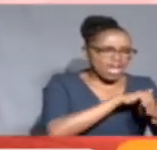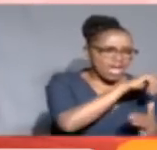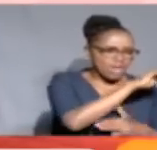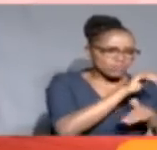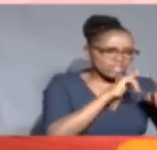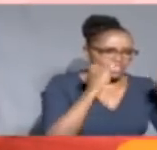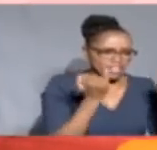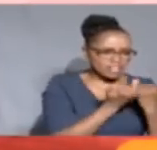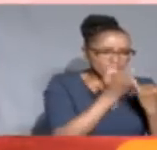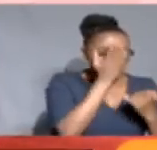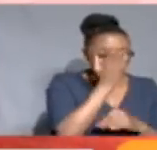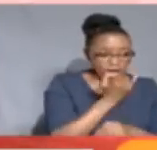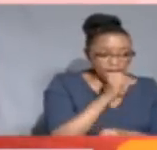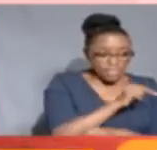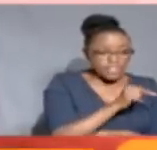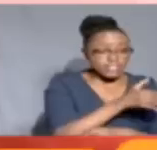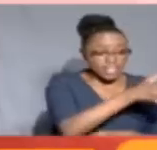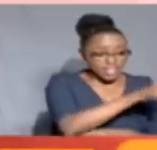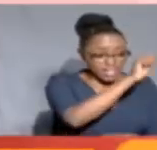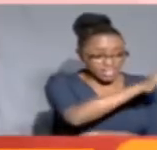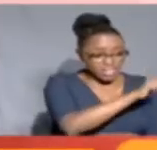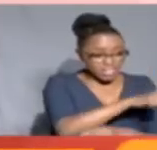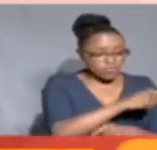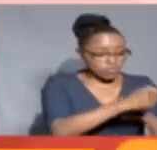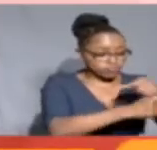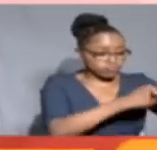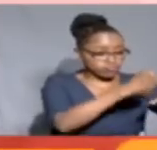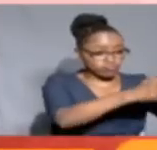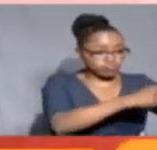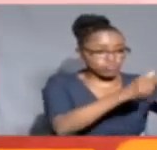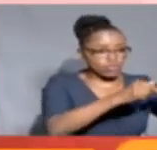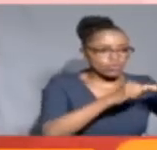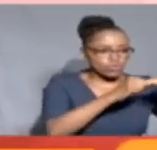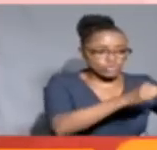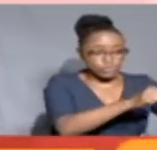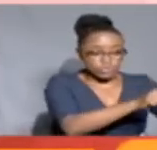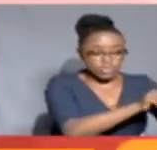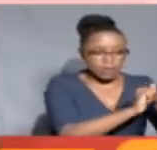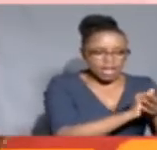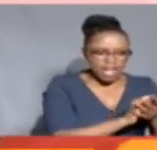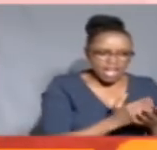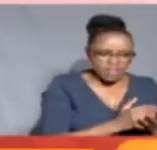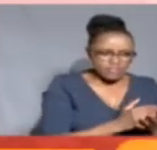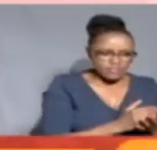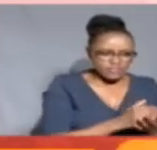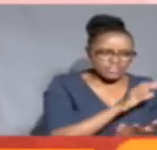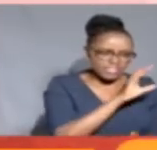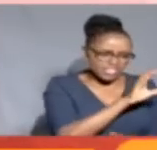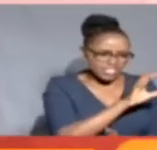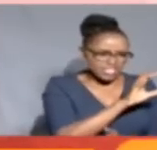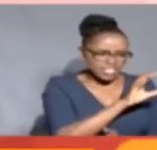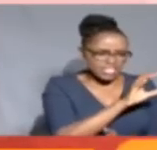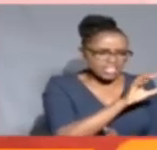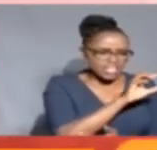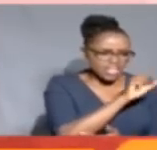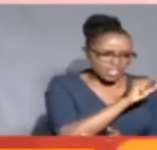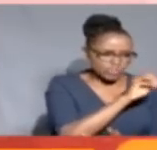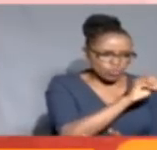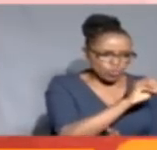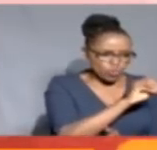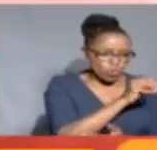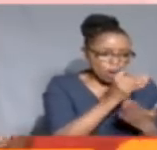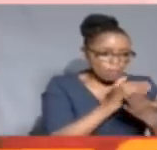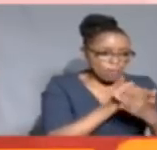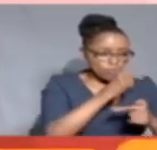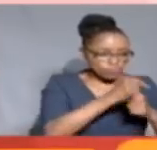institutions. So that has been there and it's in progress. And we have the CEO, the CSO, program,